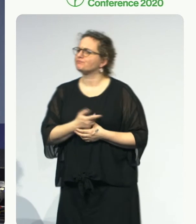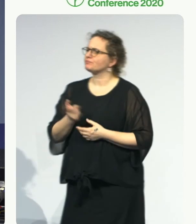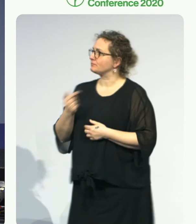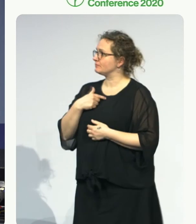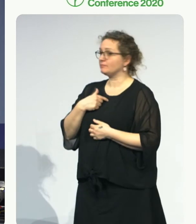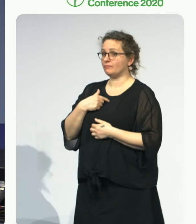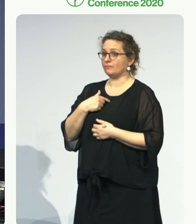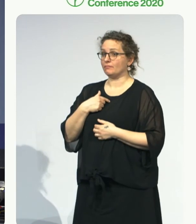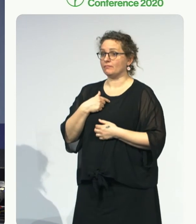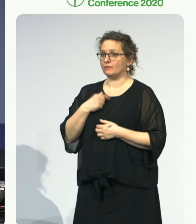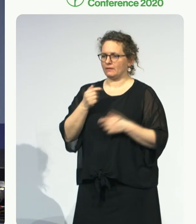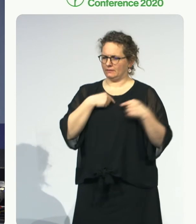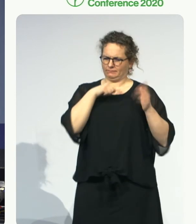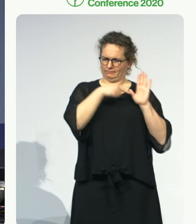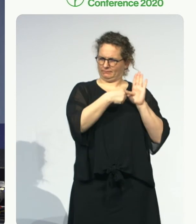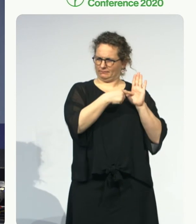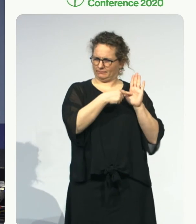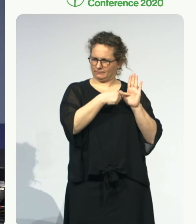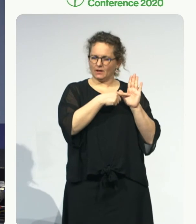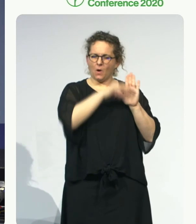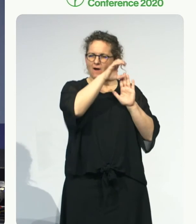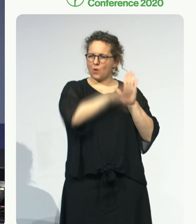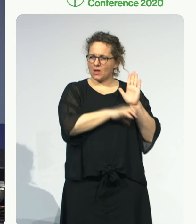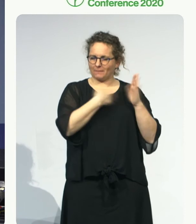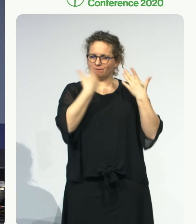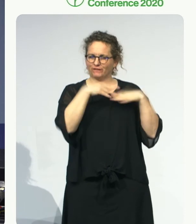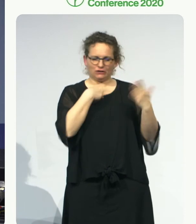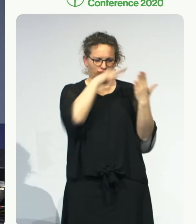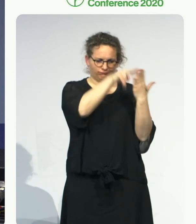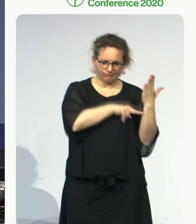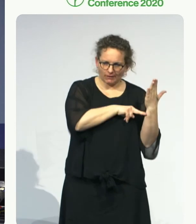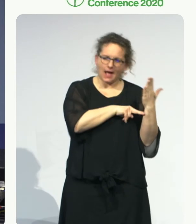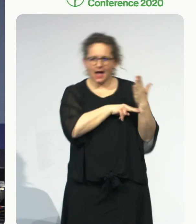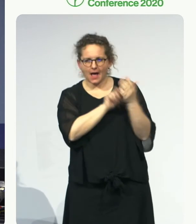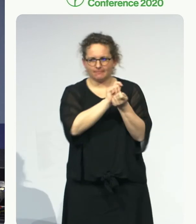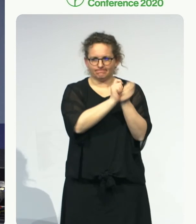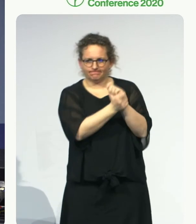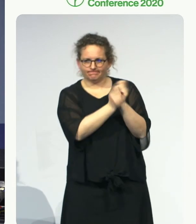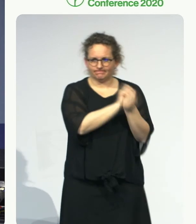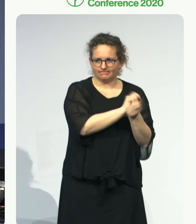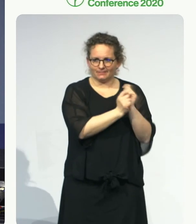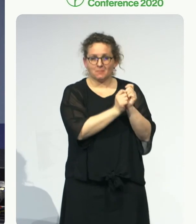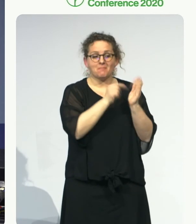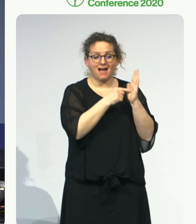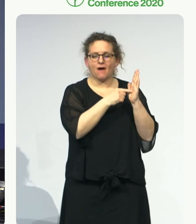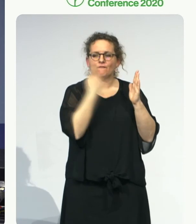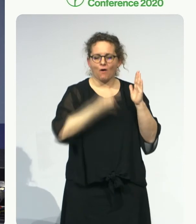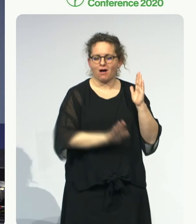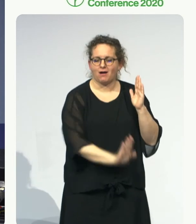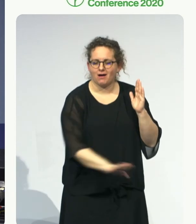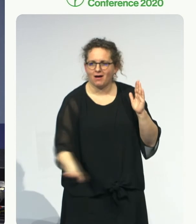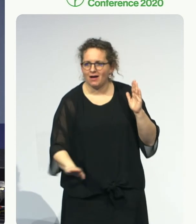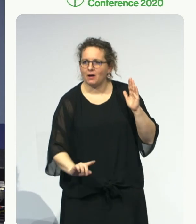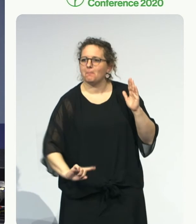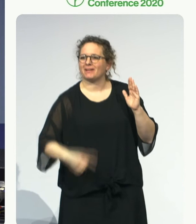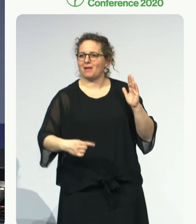curriculum review, at least the curriculum for primary schools, but the main challenge is still in